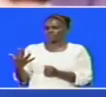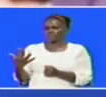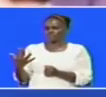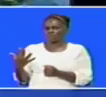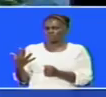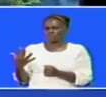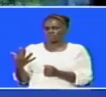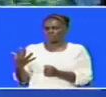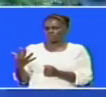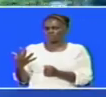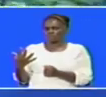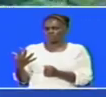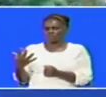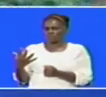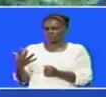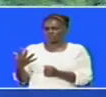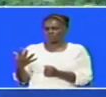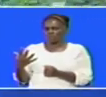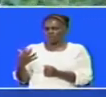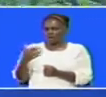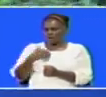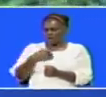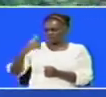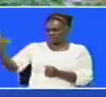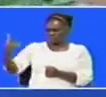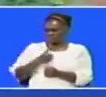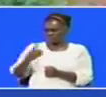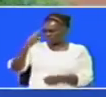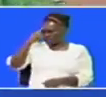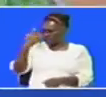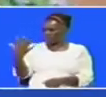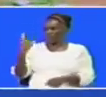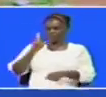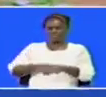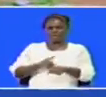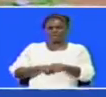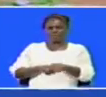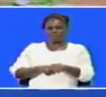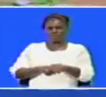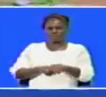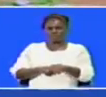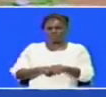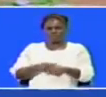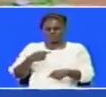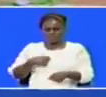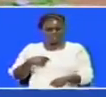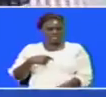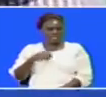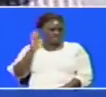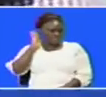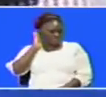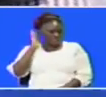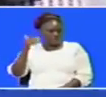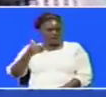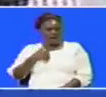kidney failed. Gitau, who has made 5 trips to India for treatment, was not always this way. I was tall. I didn't